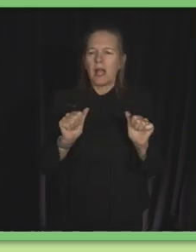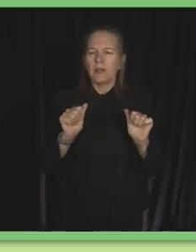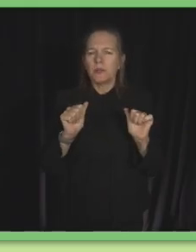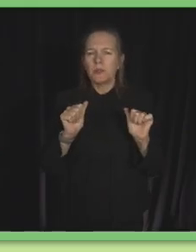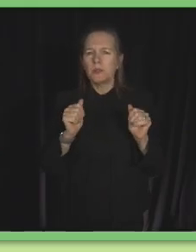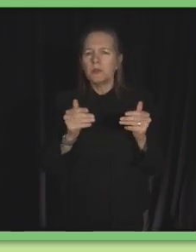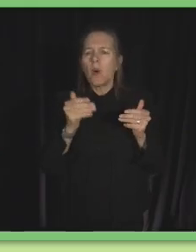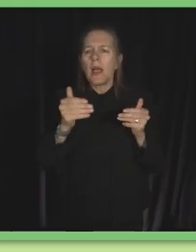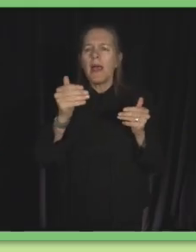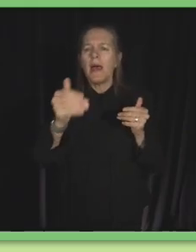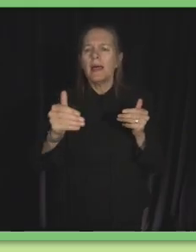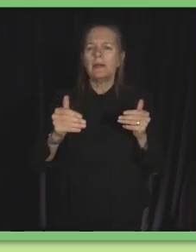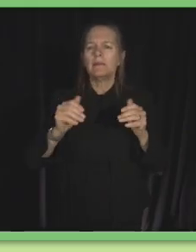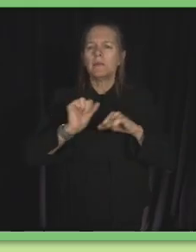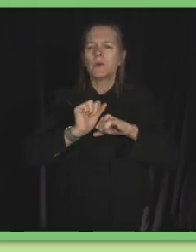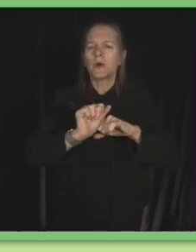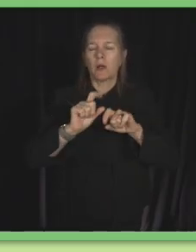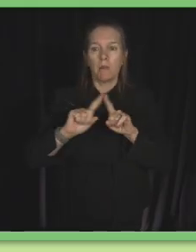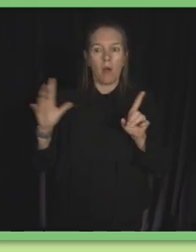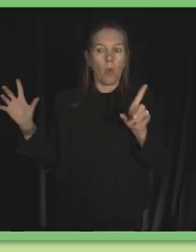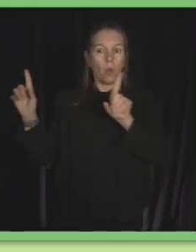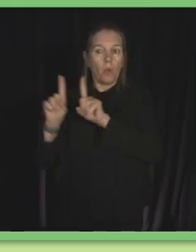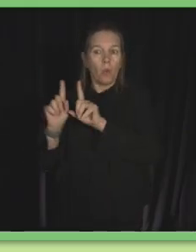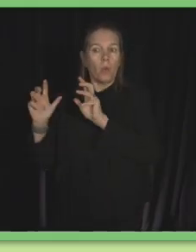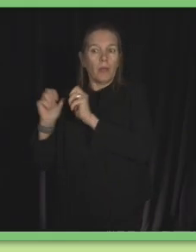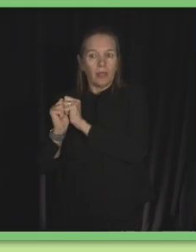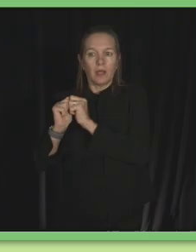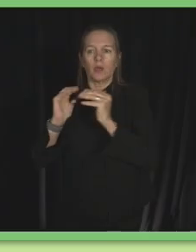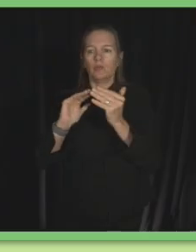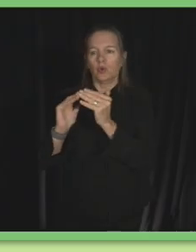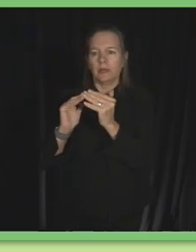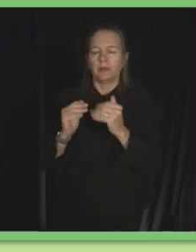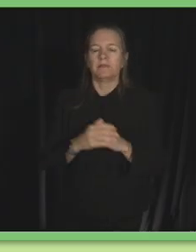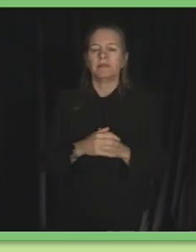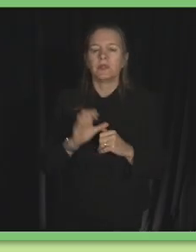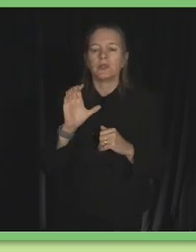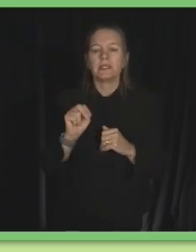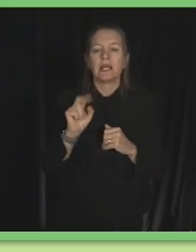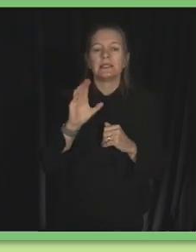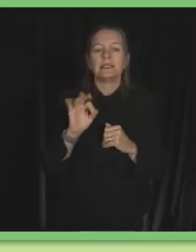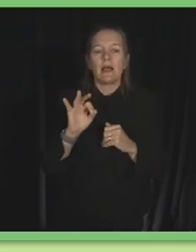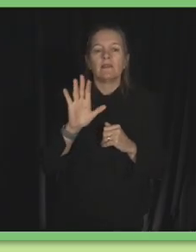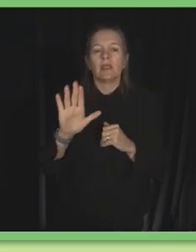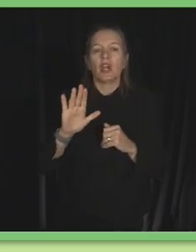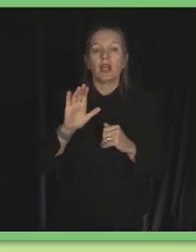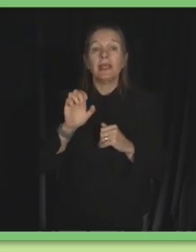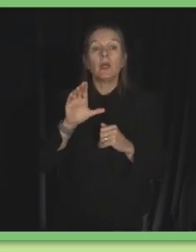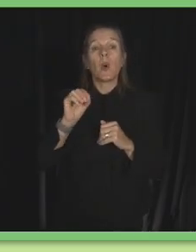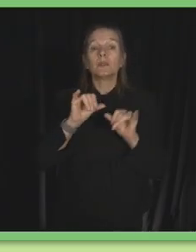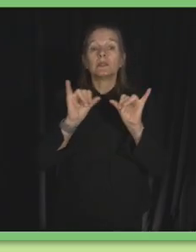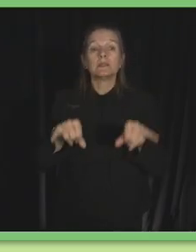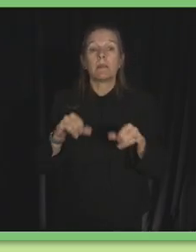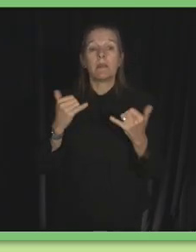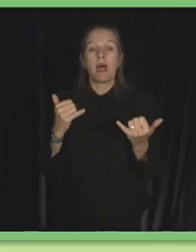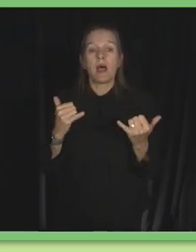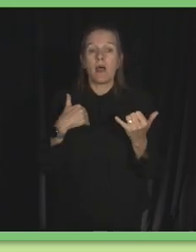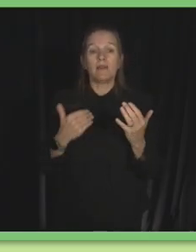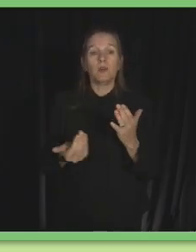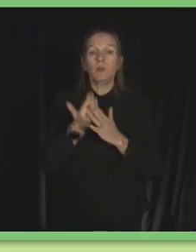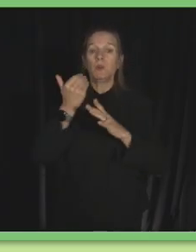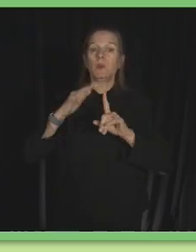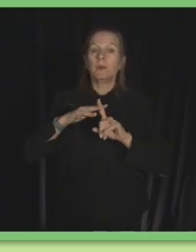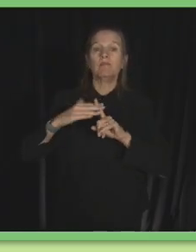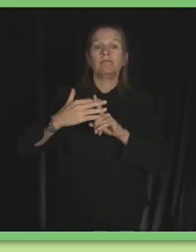but always side by side with the community. So as the CNCF ecosystem enters this new era, where